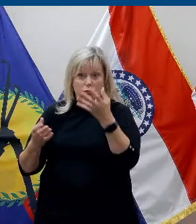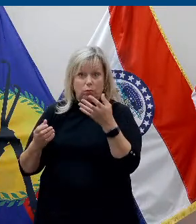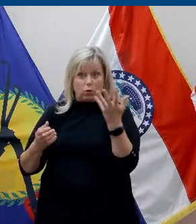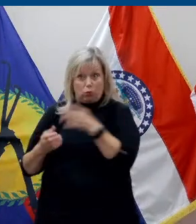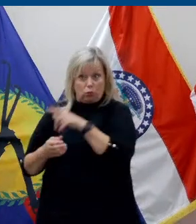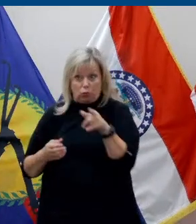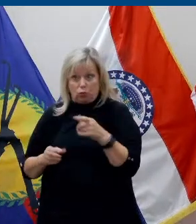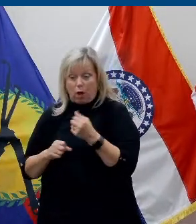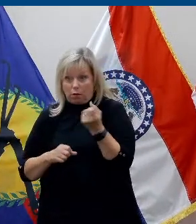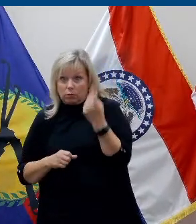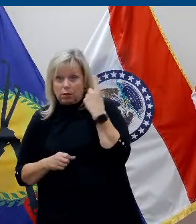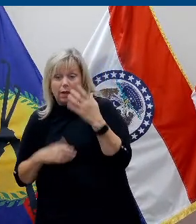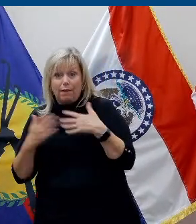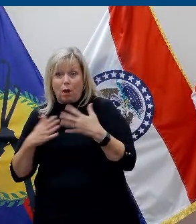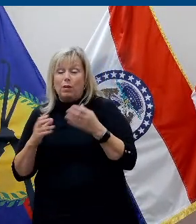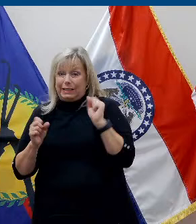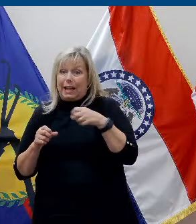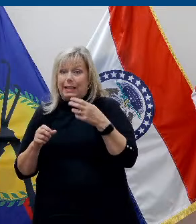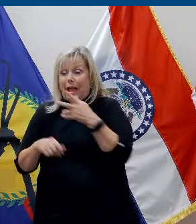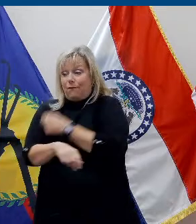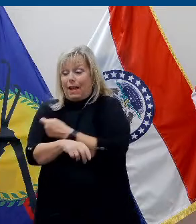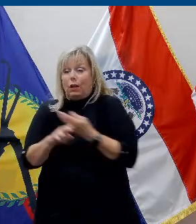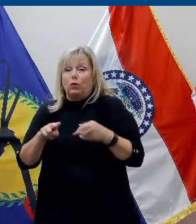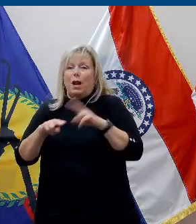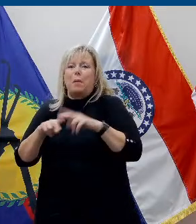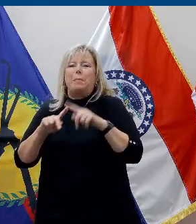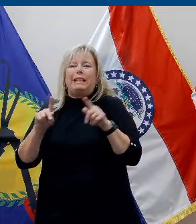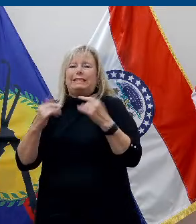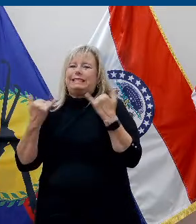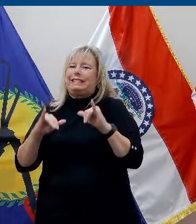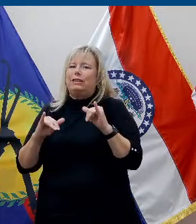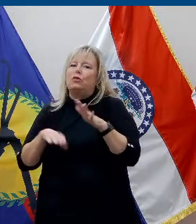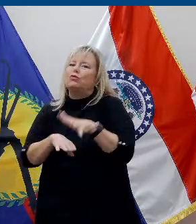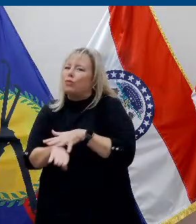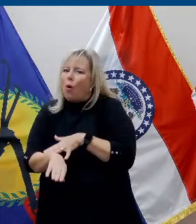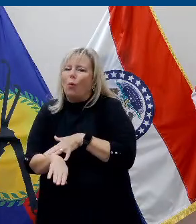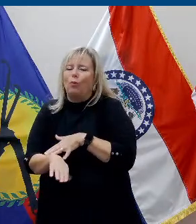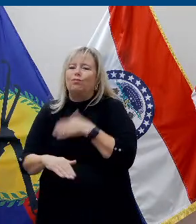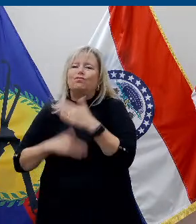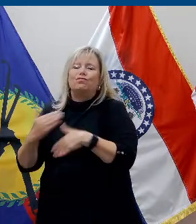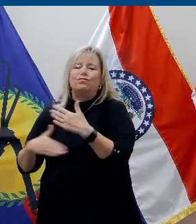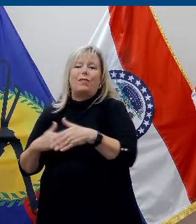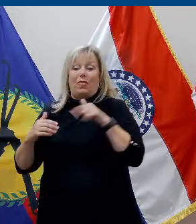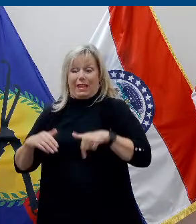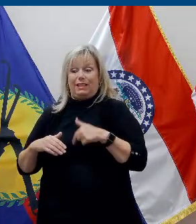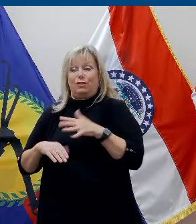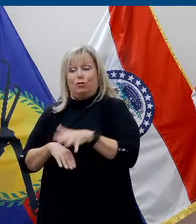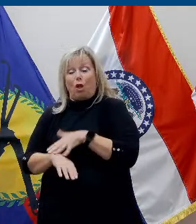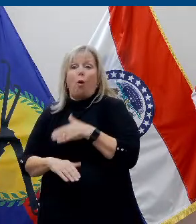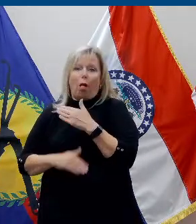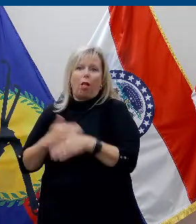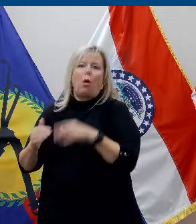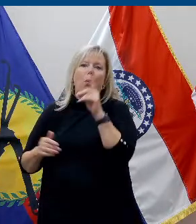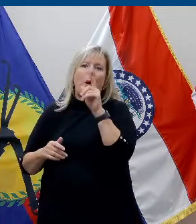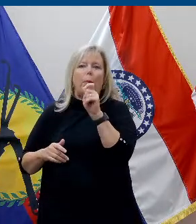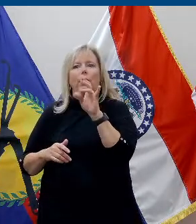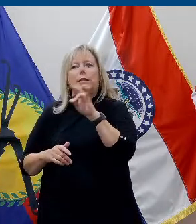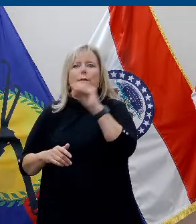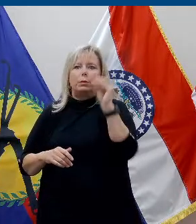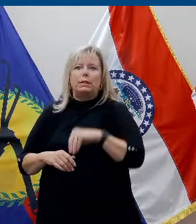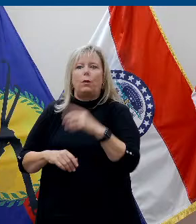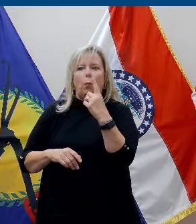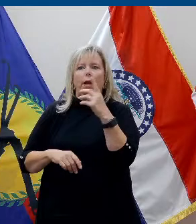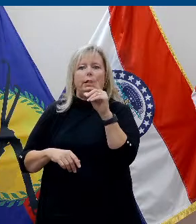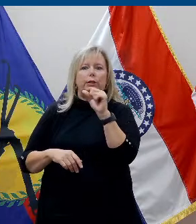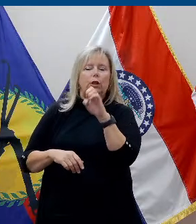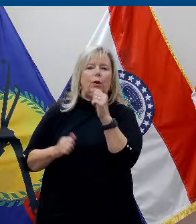while there have been gains, the pace overall is still fairly slow. At this pace of about 1.7 first doses for every